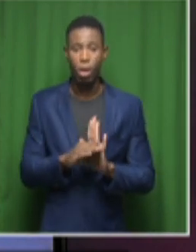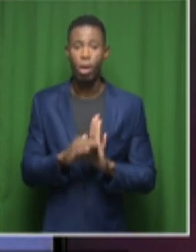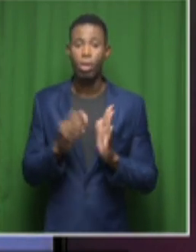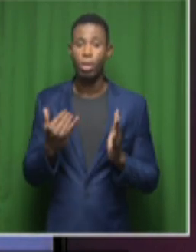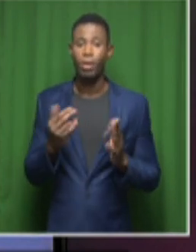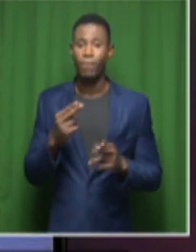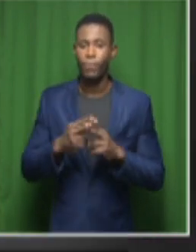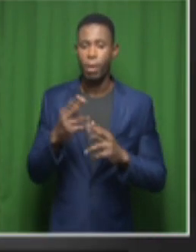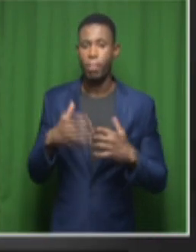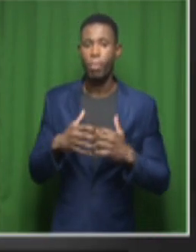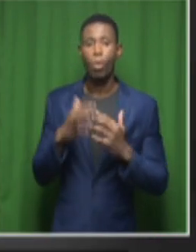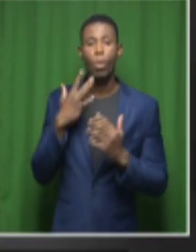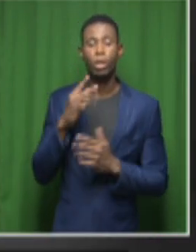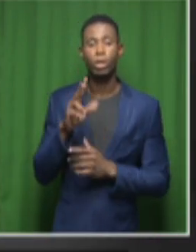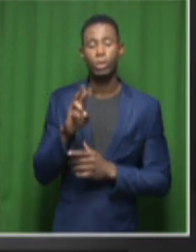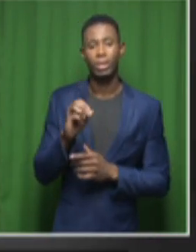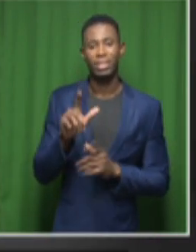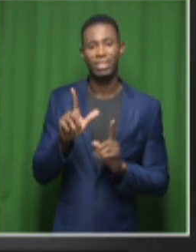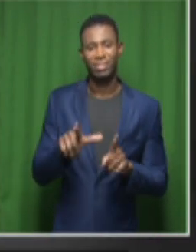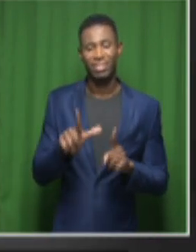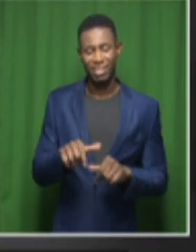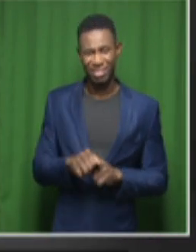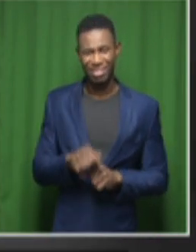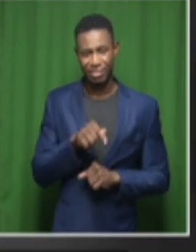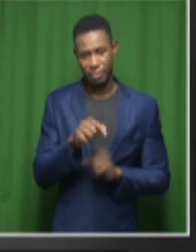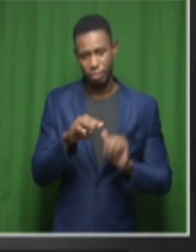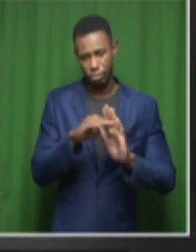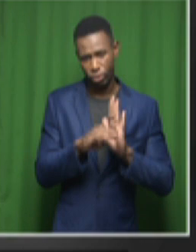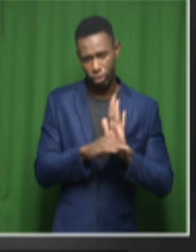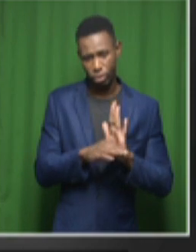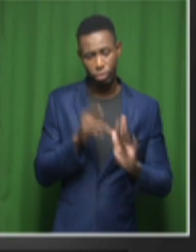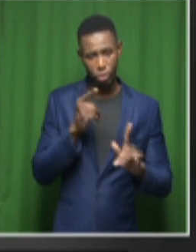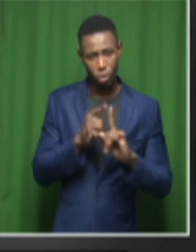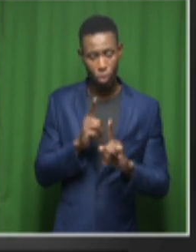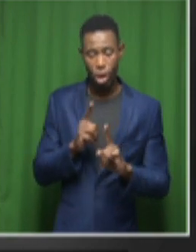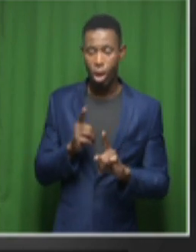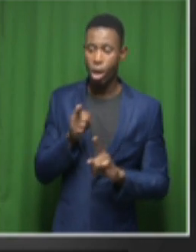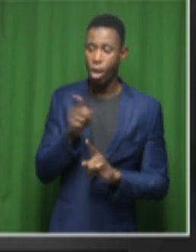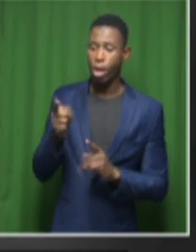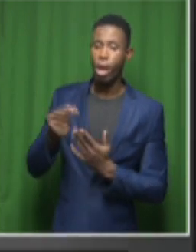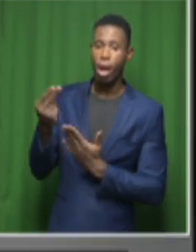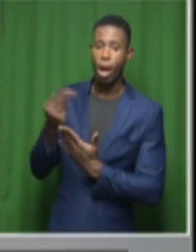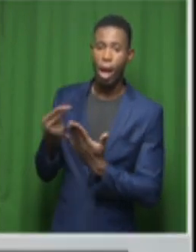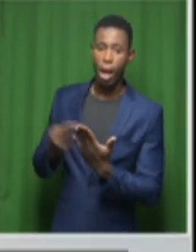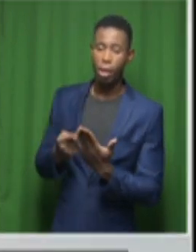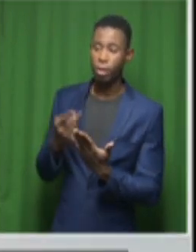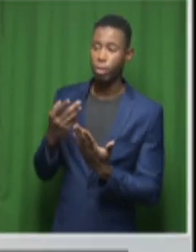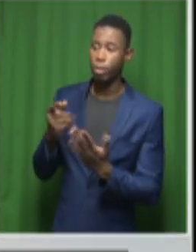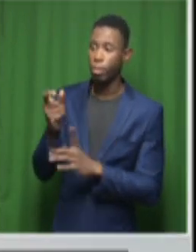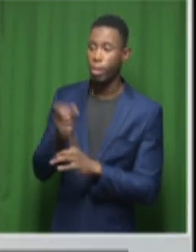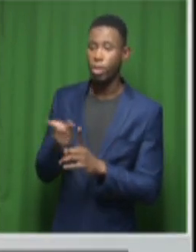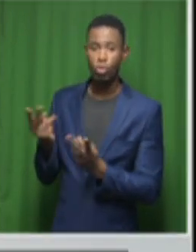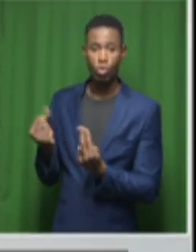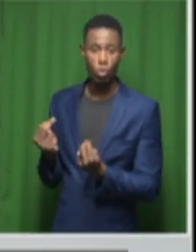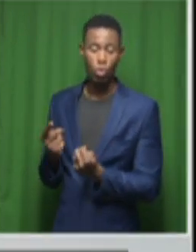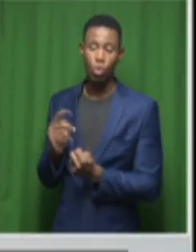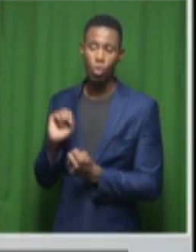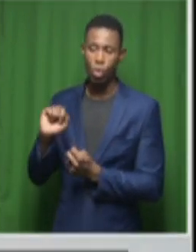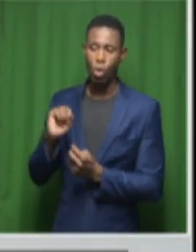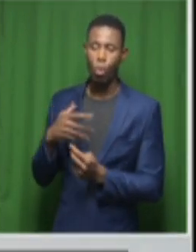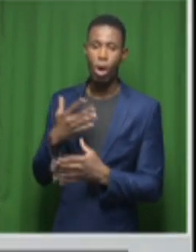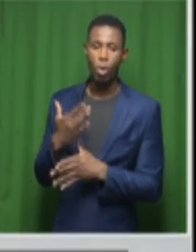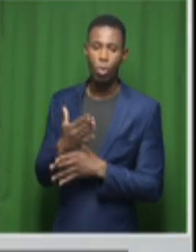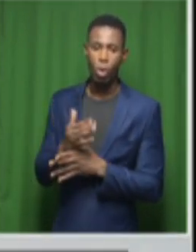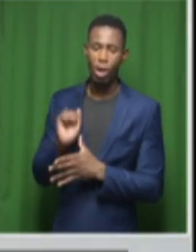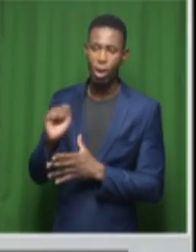mandate to acquire artworks directly from artists, particularly emerging artists, with the intention to lease these